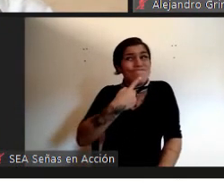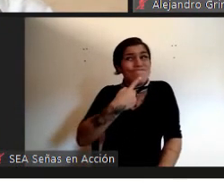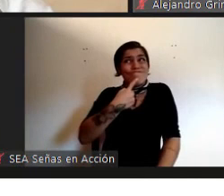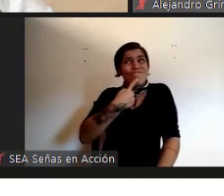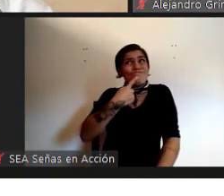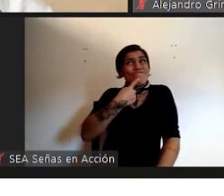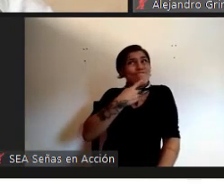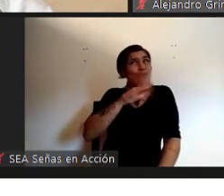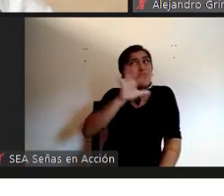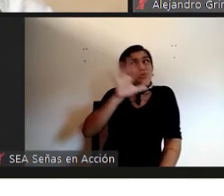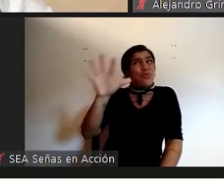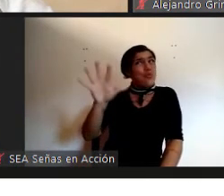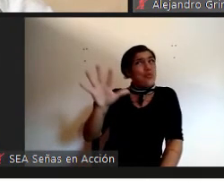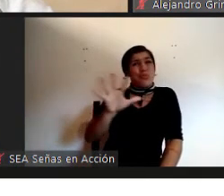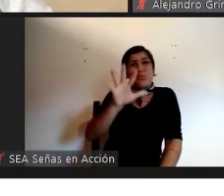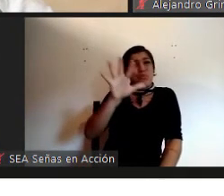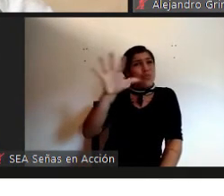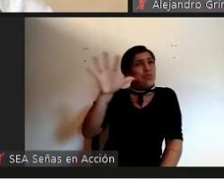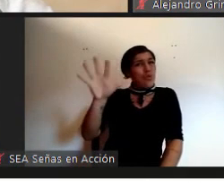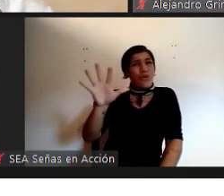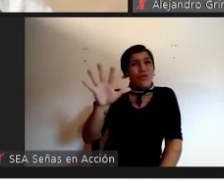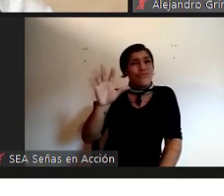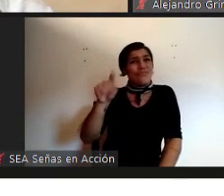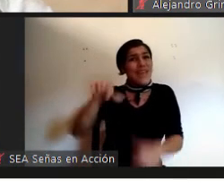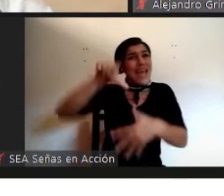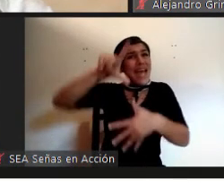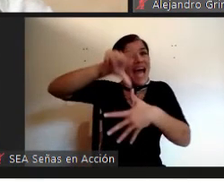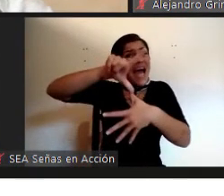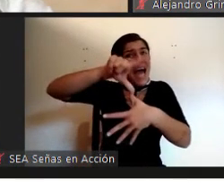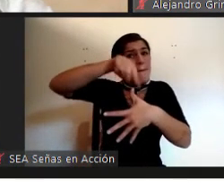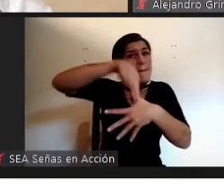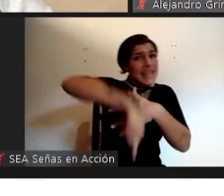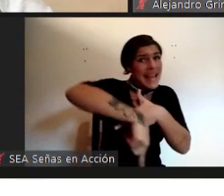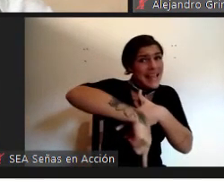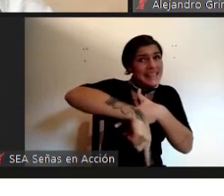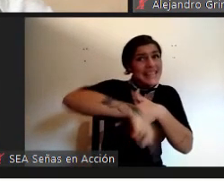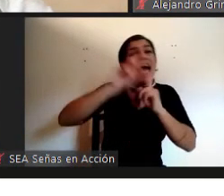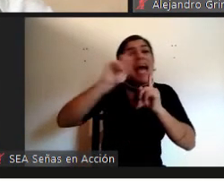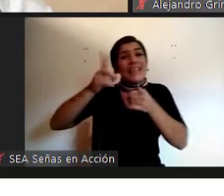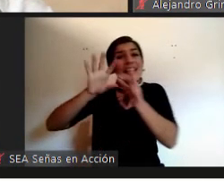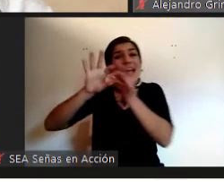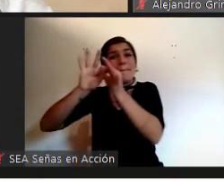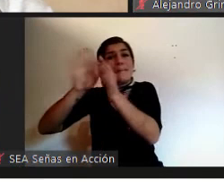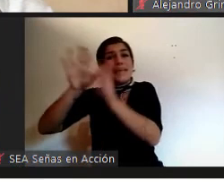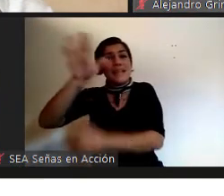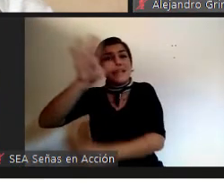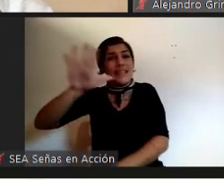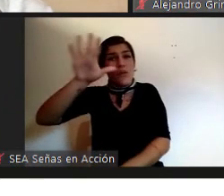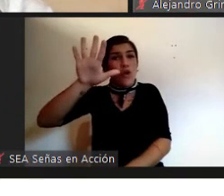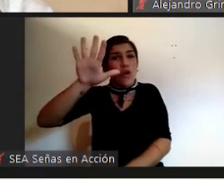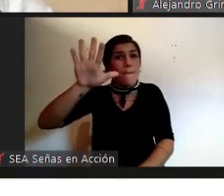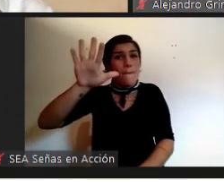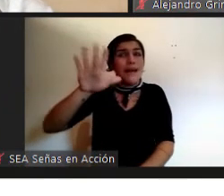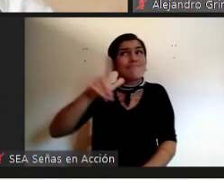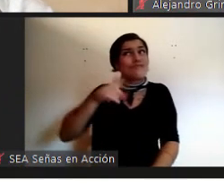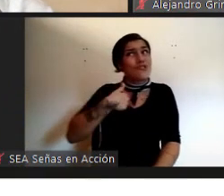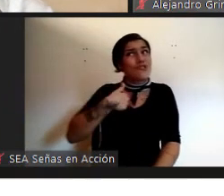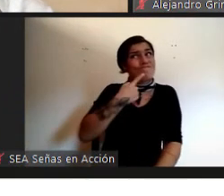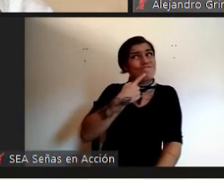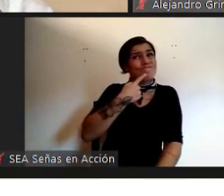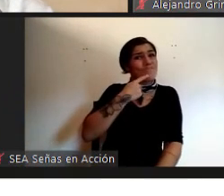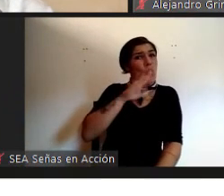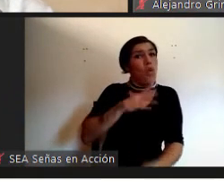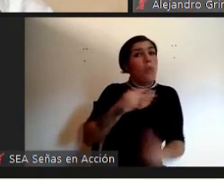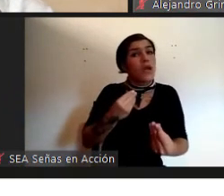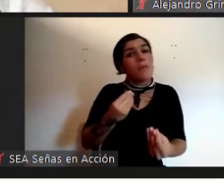America, the horrible inheritance of Catholicism, makes us think that money equals